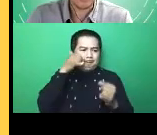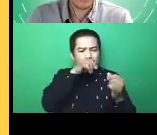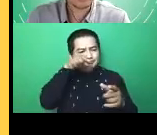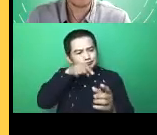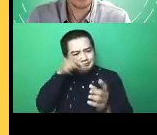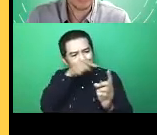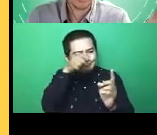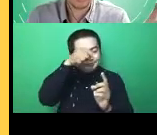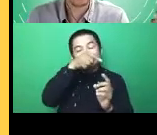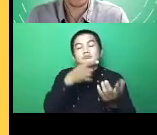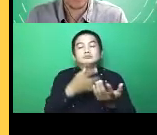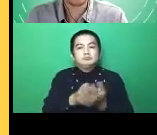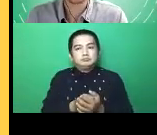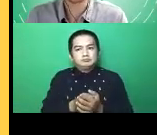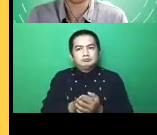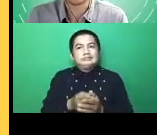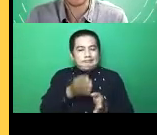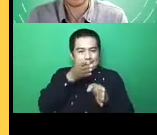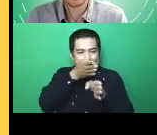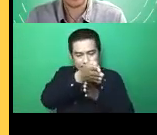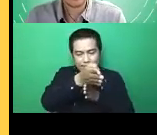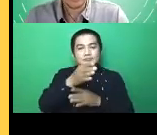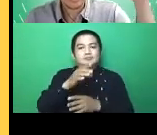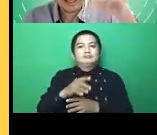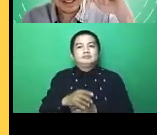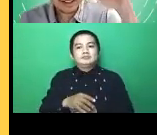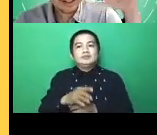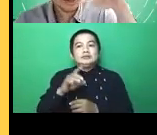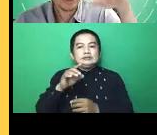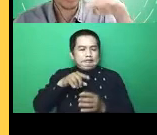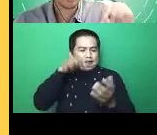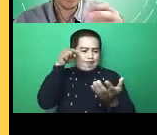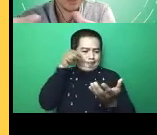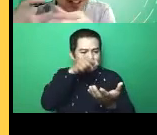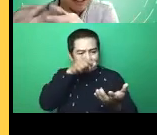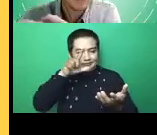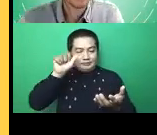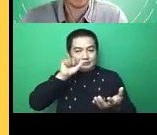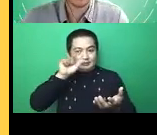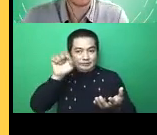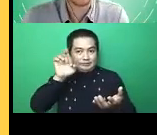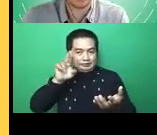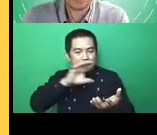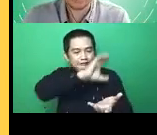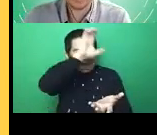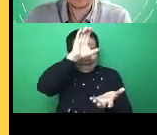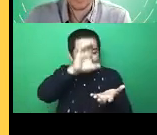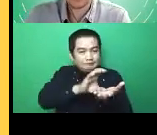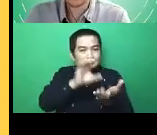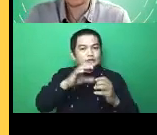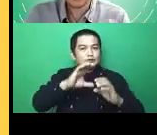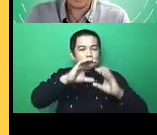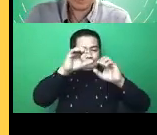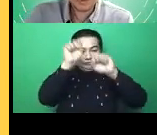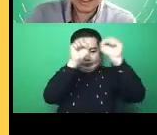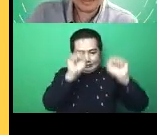And that's what direct metal sintering does. It lasers those metal particles and sinters them together into complex shapes.